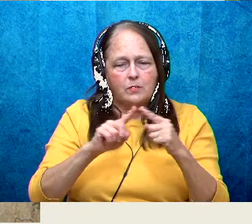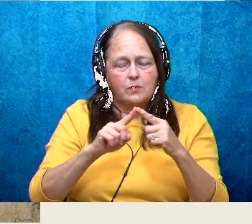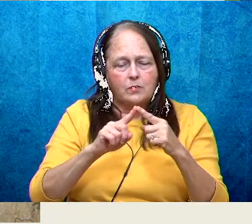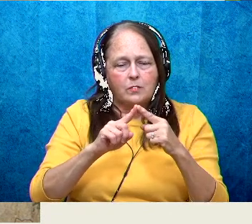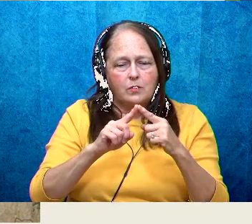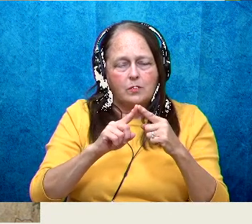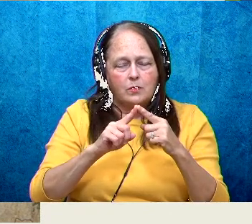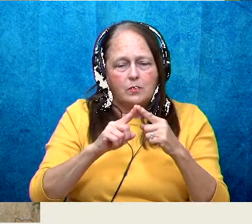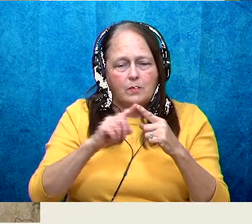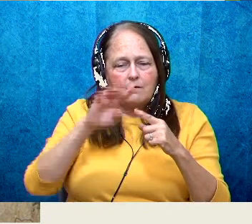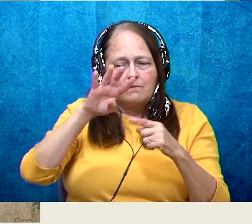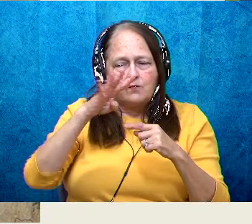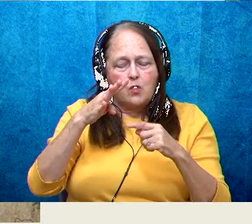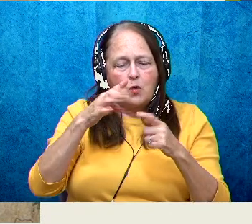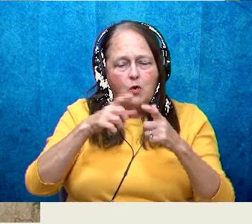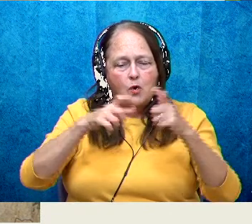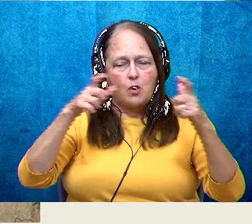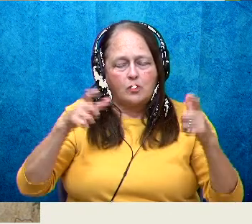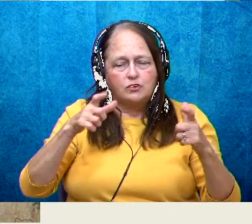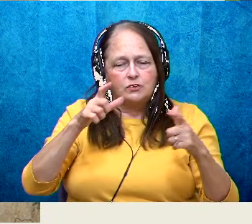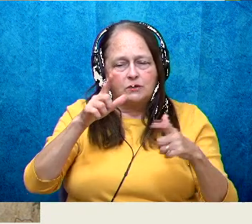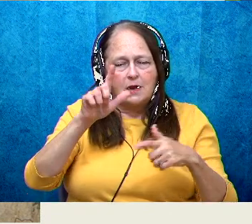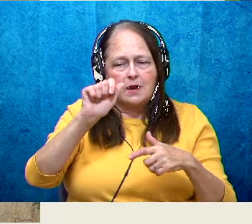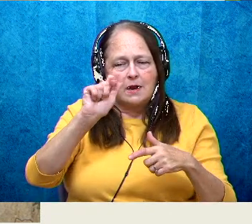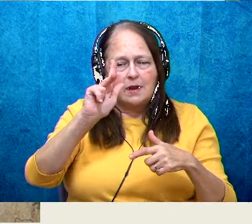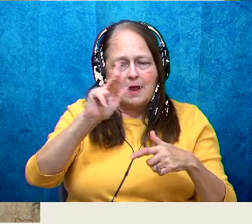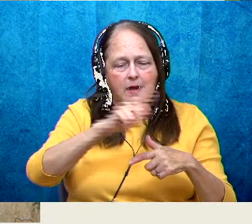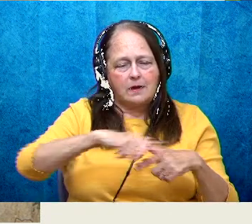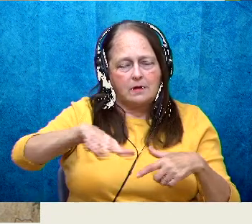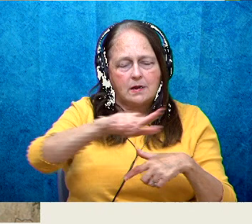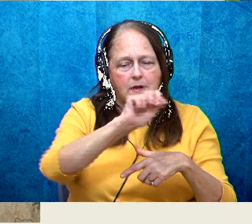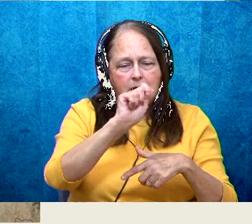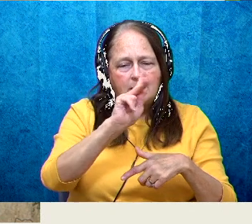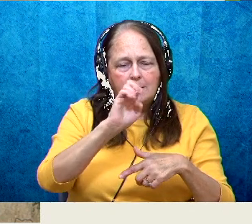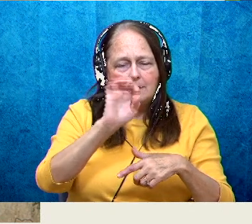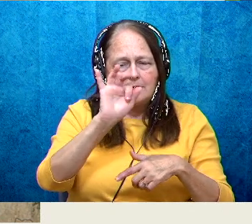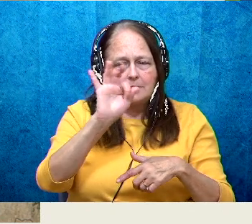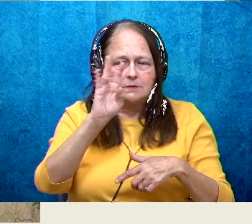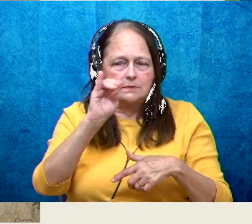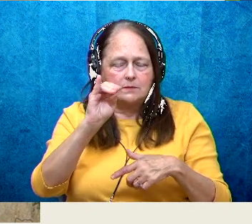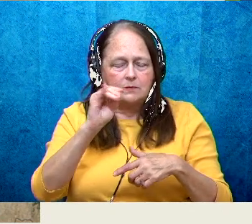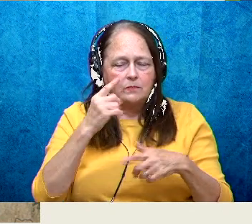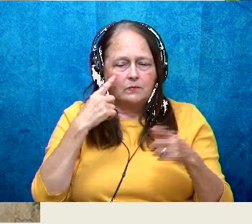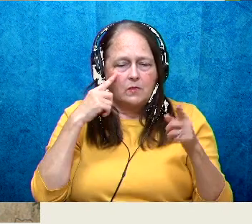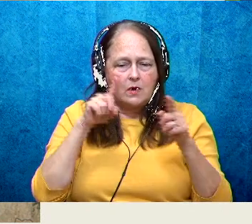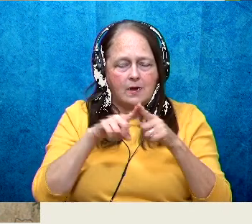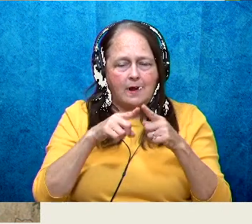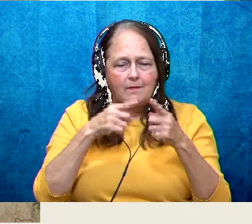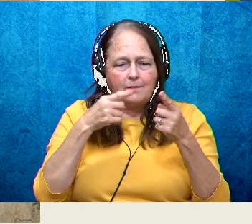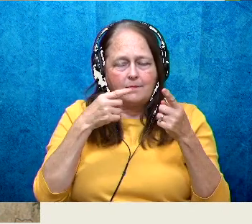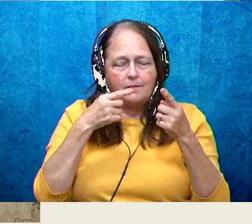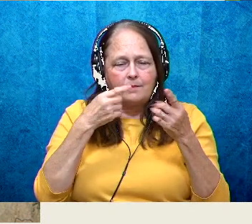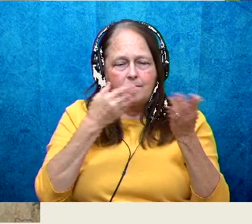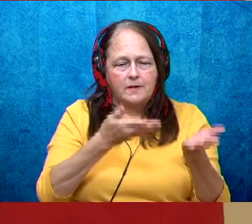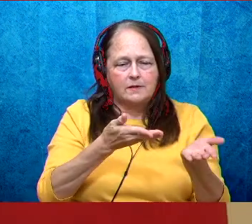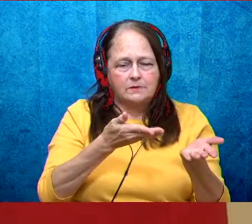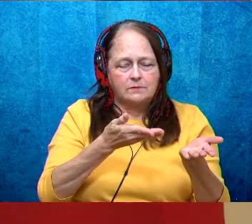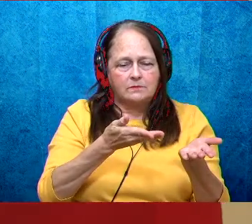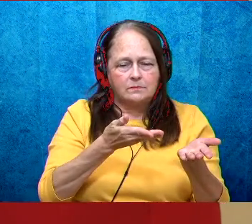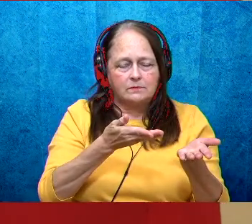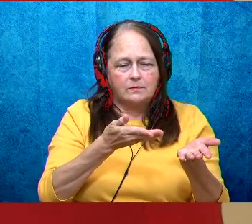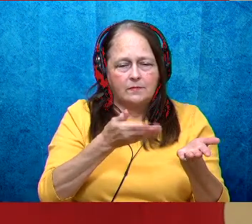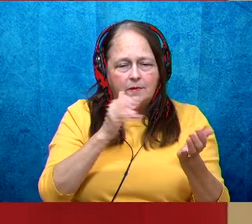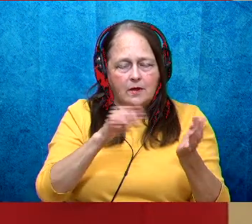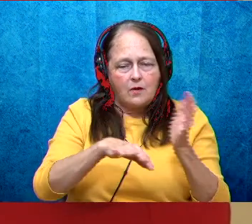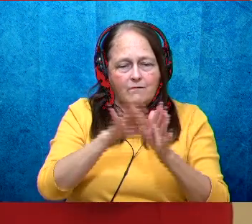the fourth largest lake in the world on the left, back in the 1970s, now looks like this on the right. Can